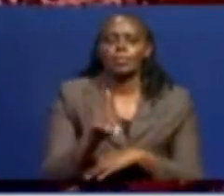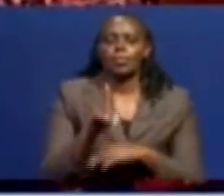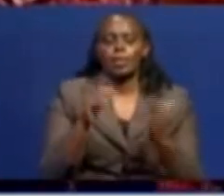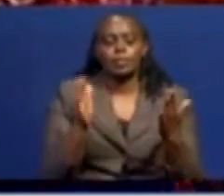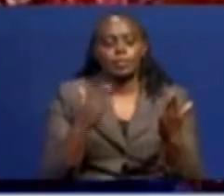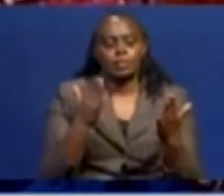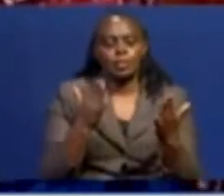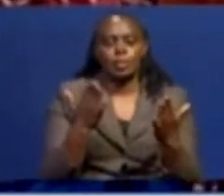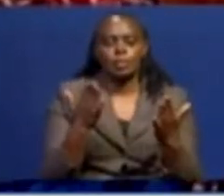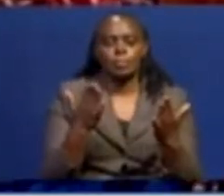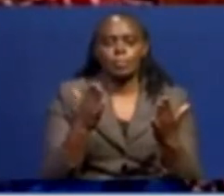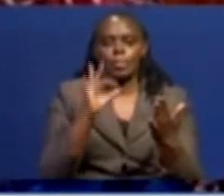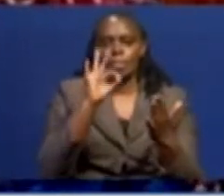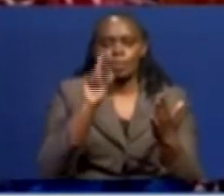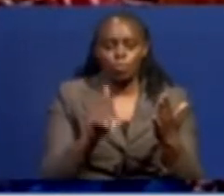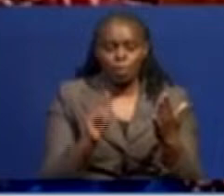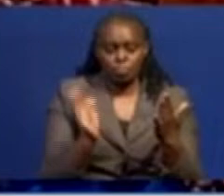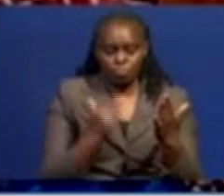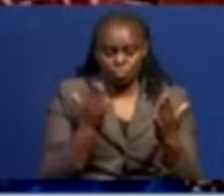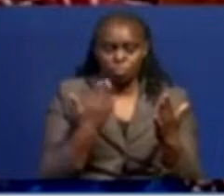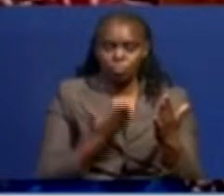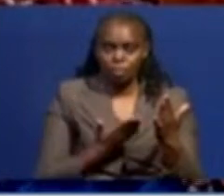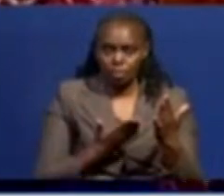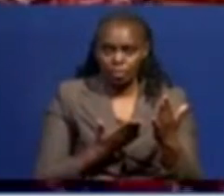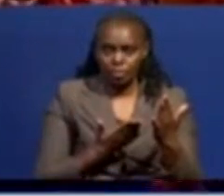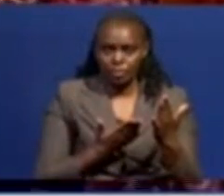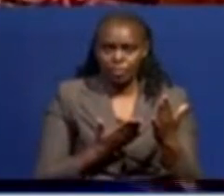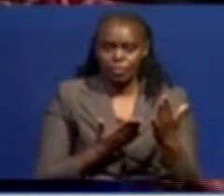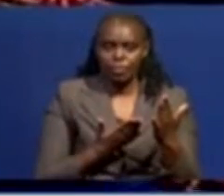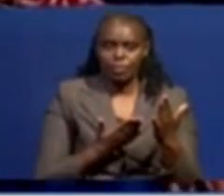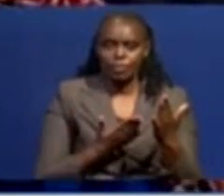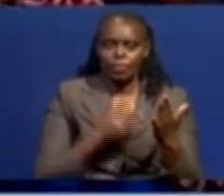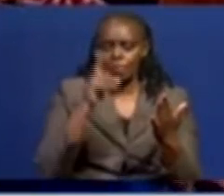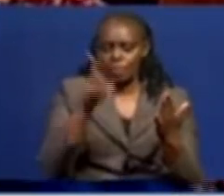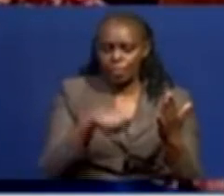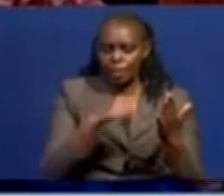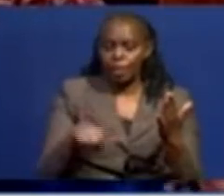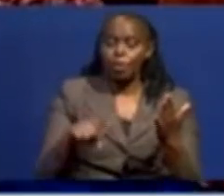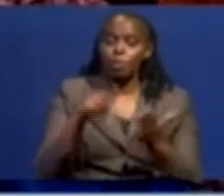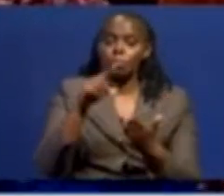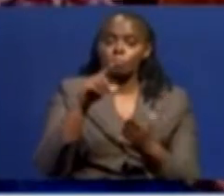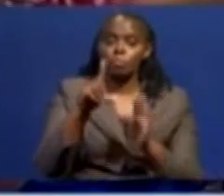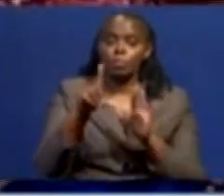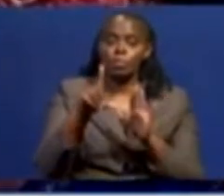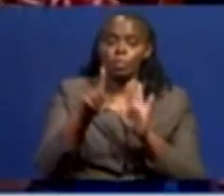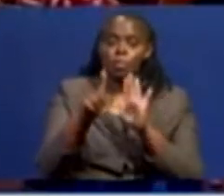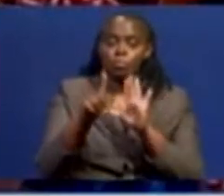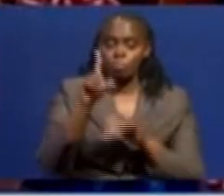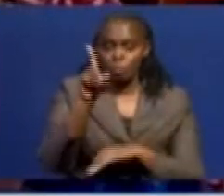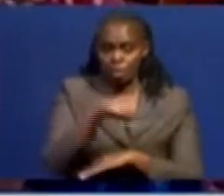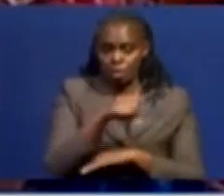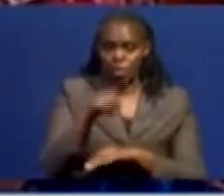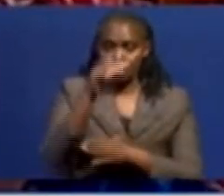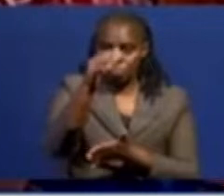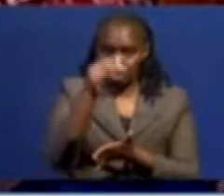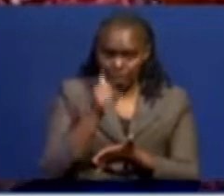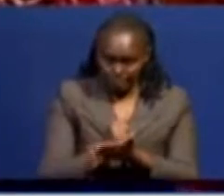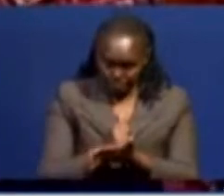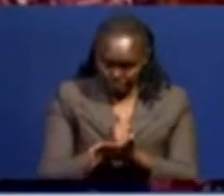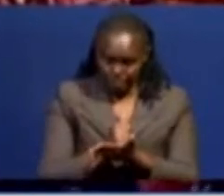page 31. Yes. And the illegal appointments I'm talking about, honorable